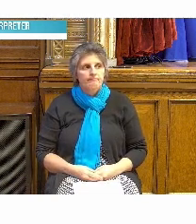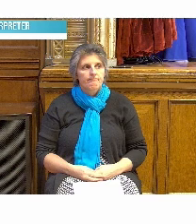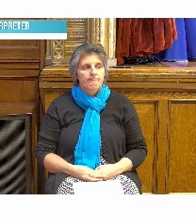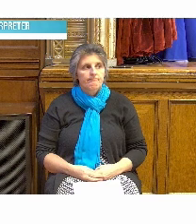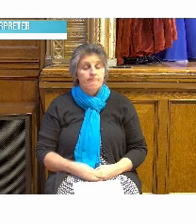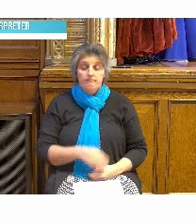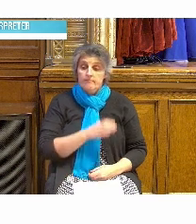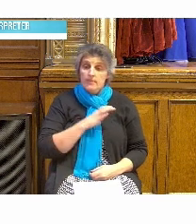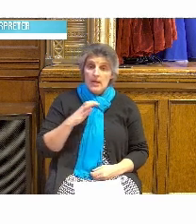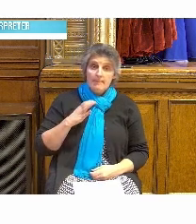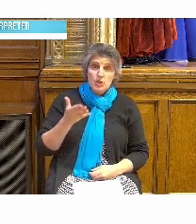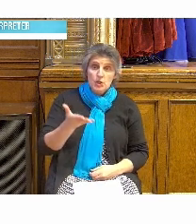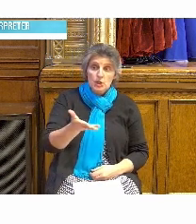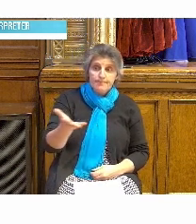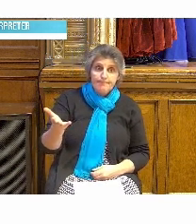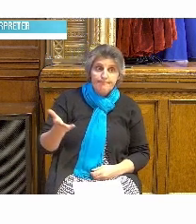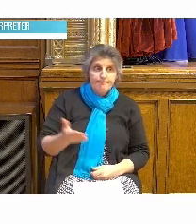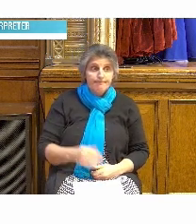Commissioners?